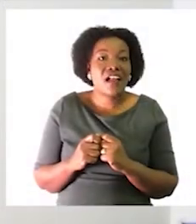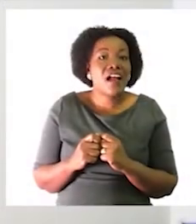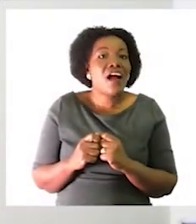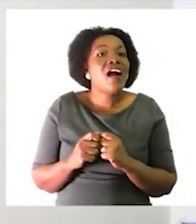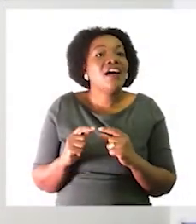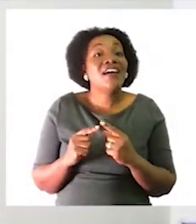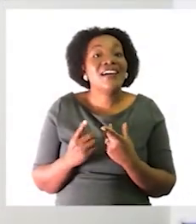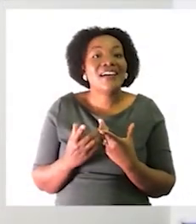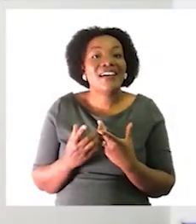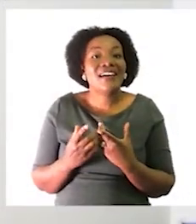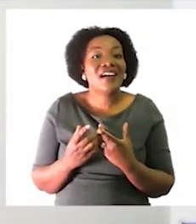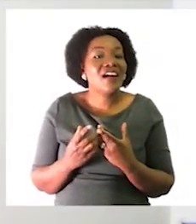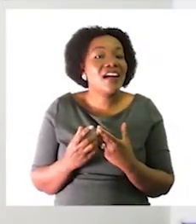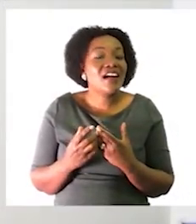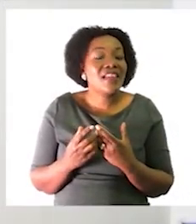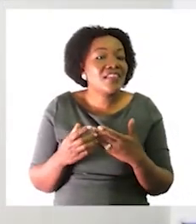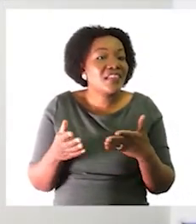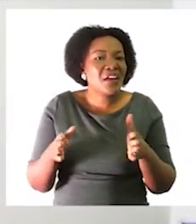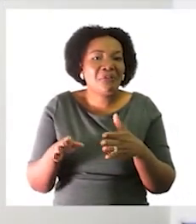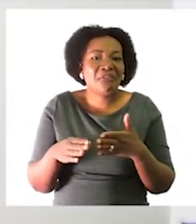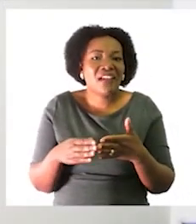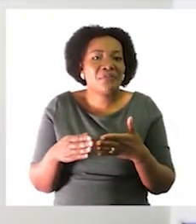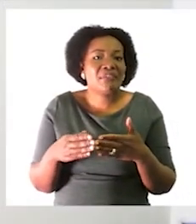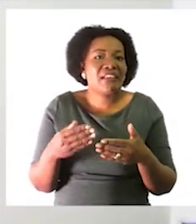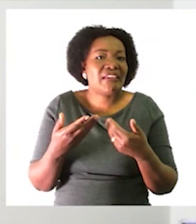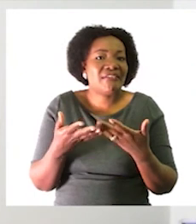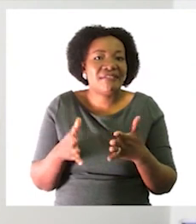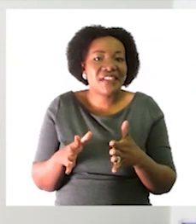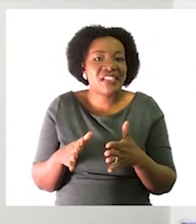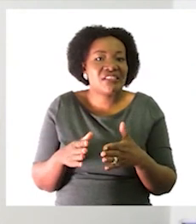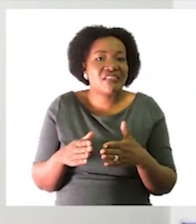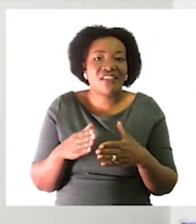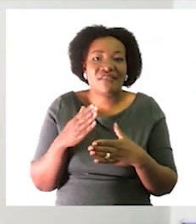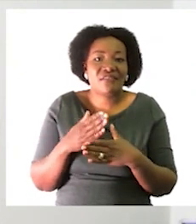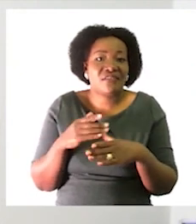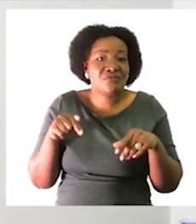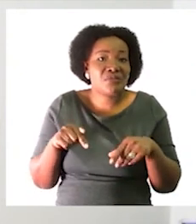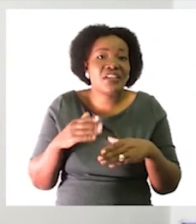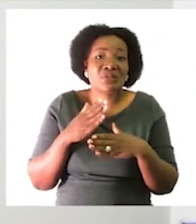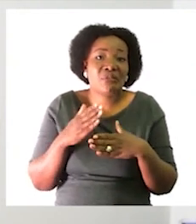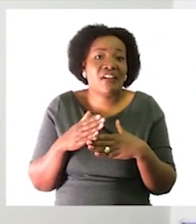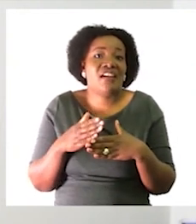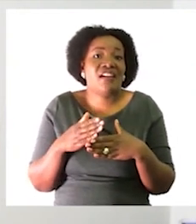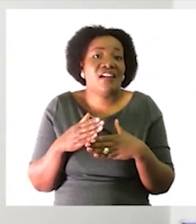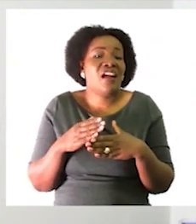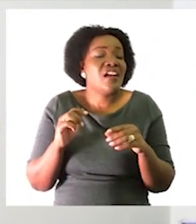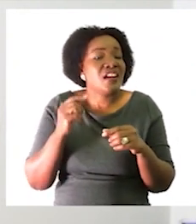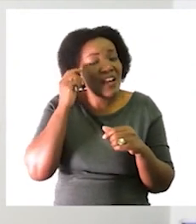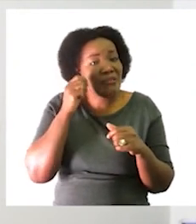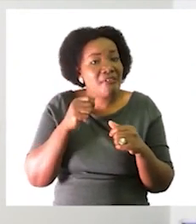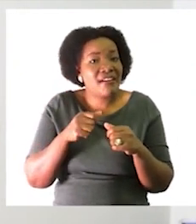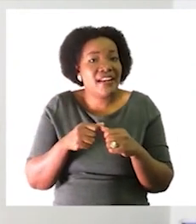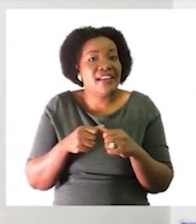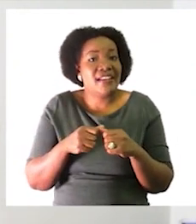All right, now that brings us to the end of today's lesson. I hope you have enjoyed about how to convert money from